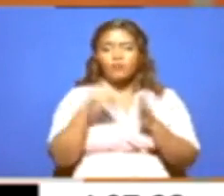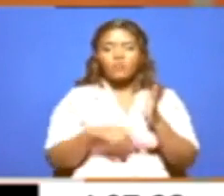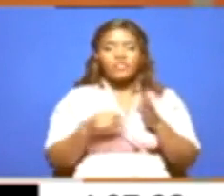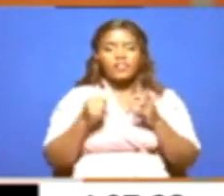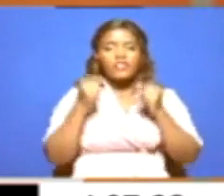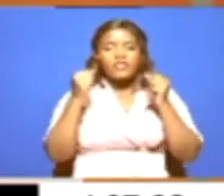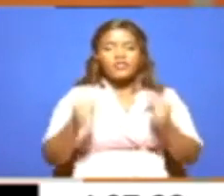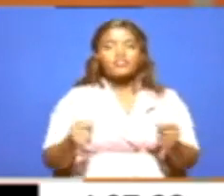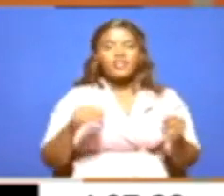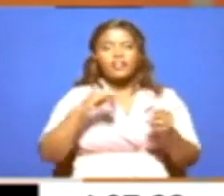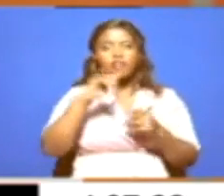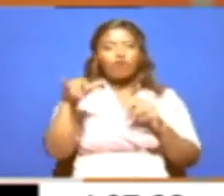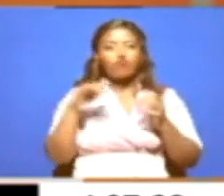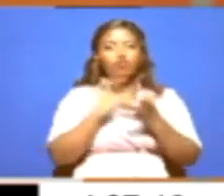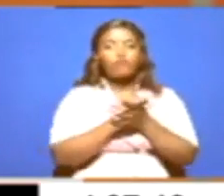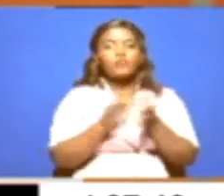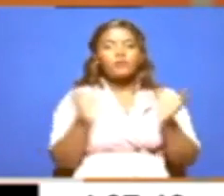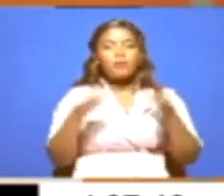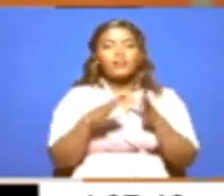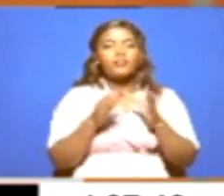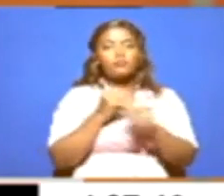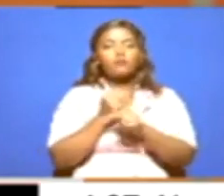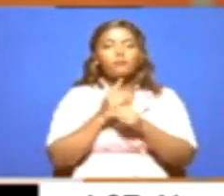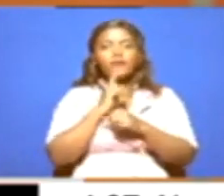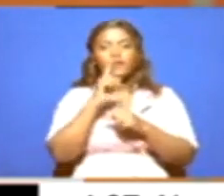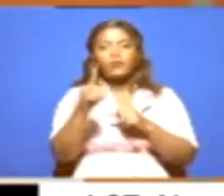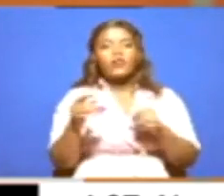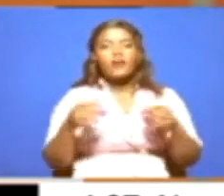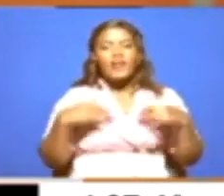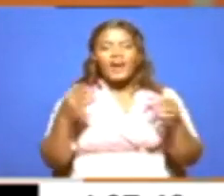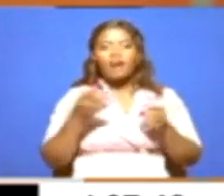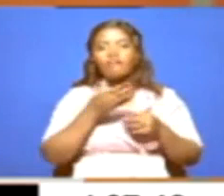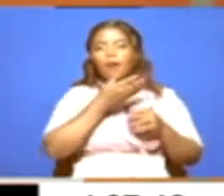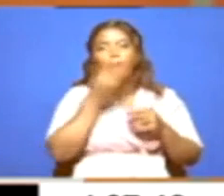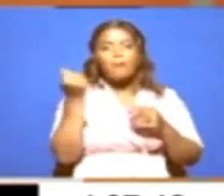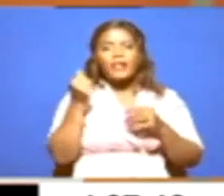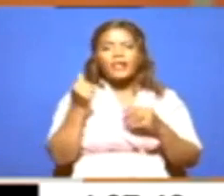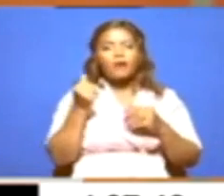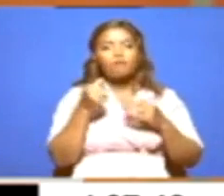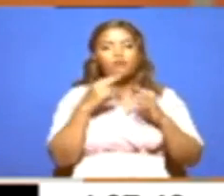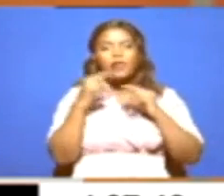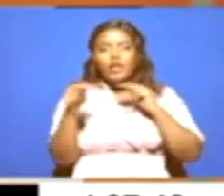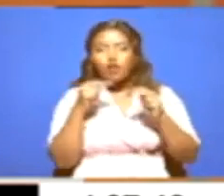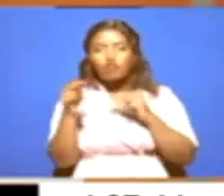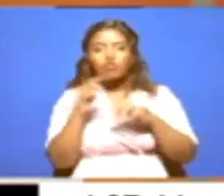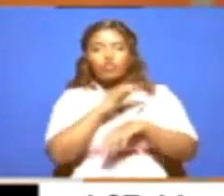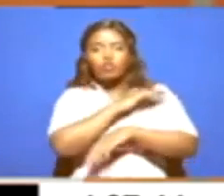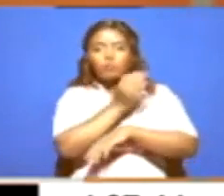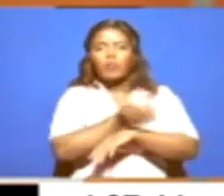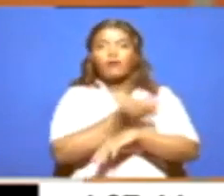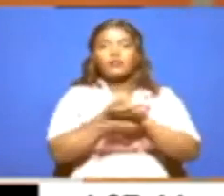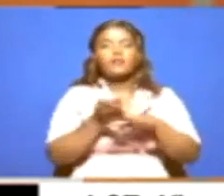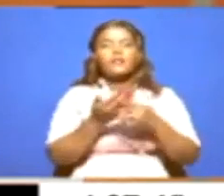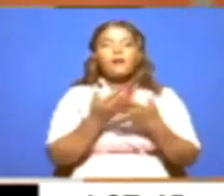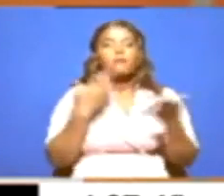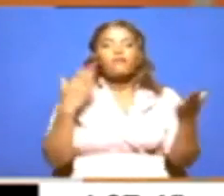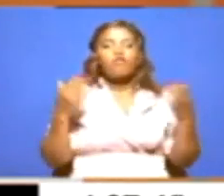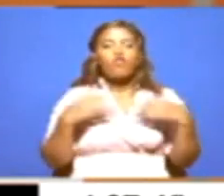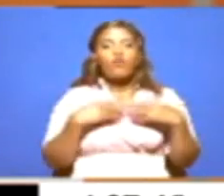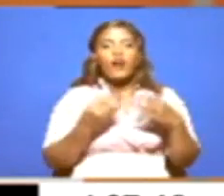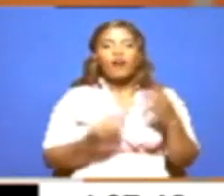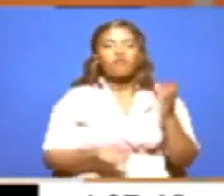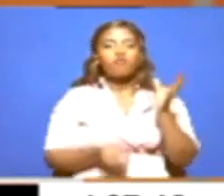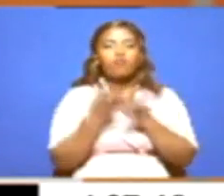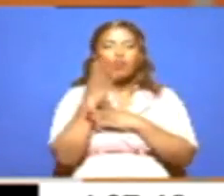will be key in ensuring it has a better bargaining power as it moves to form a formidable coalition under